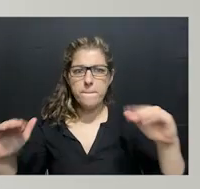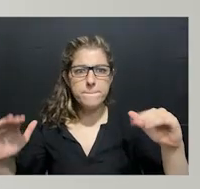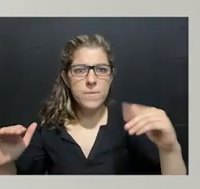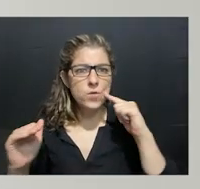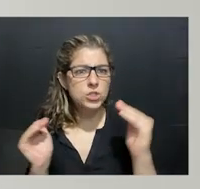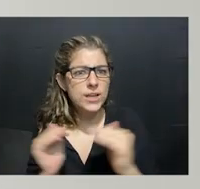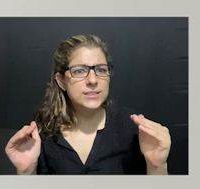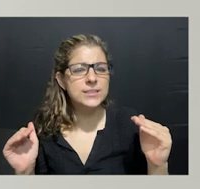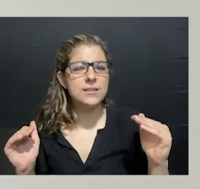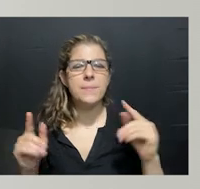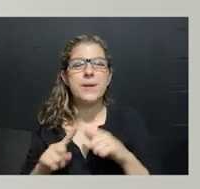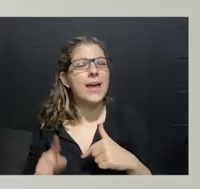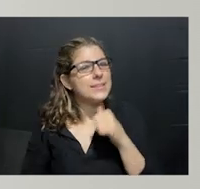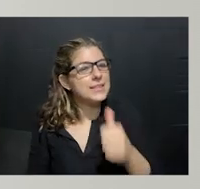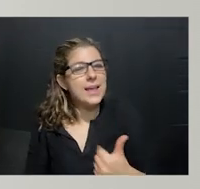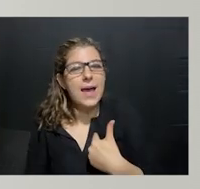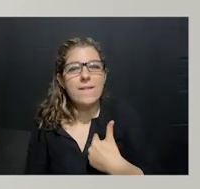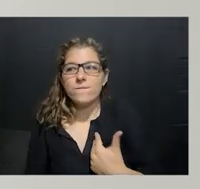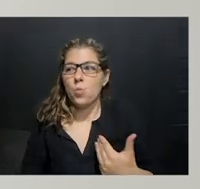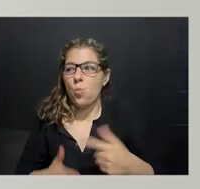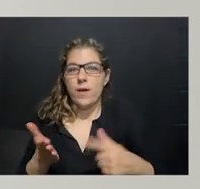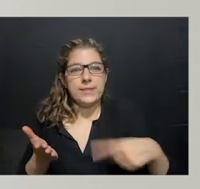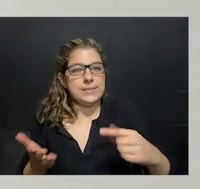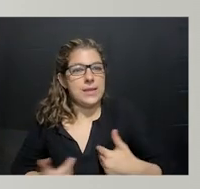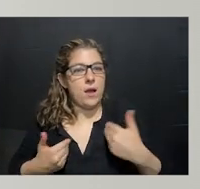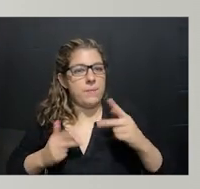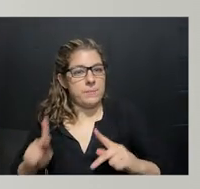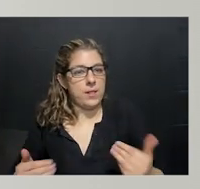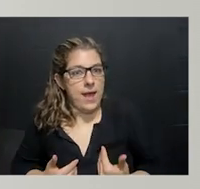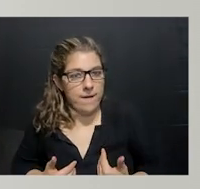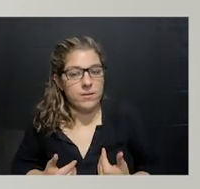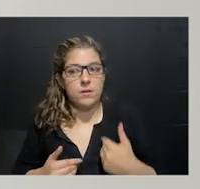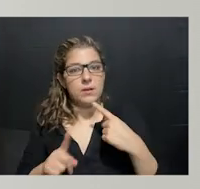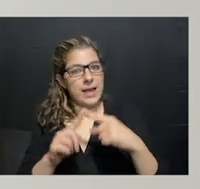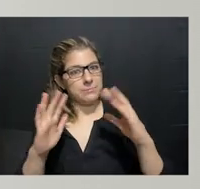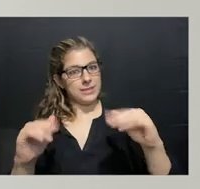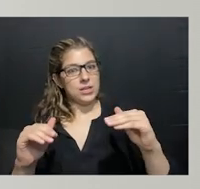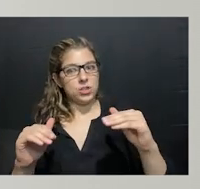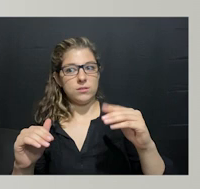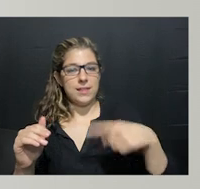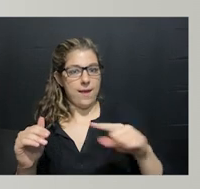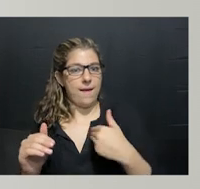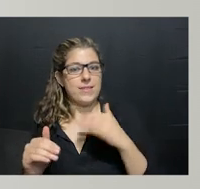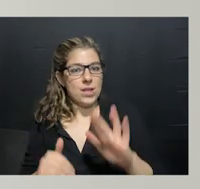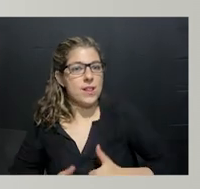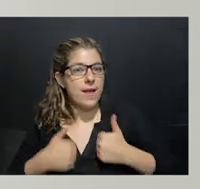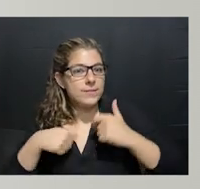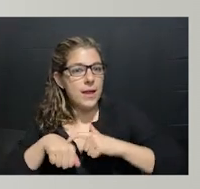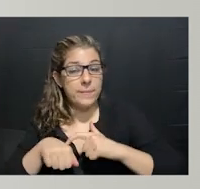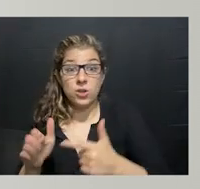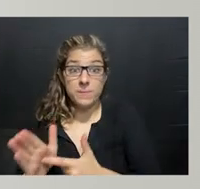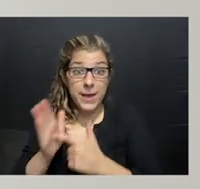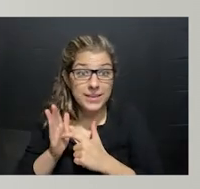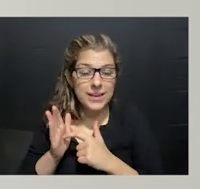hope for justice, but I didn't have what these young activists have, which is an expectation of justice in their own lifetimes. They're